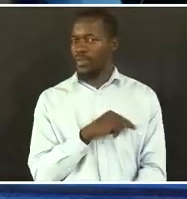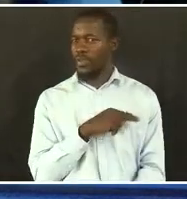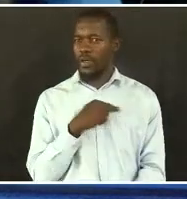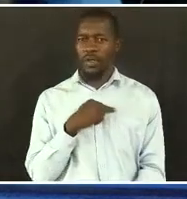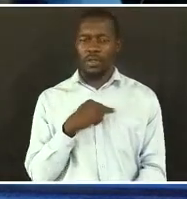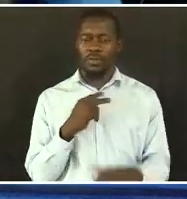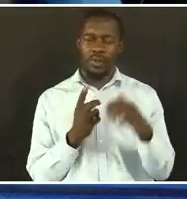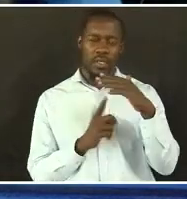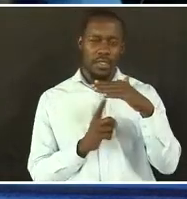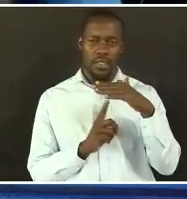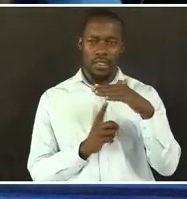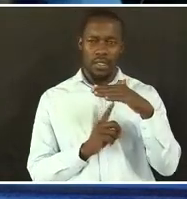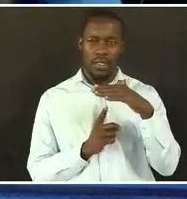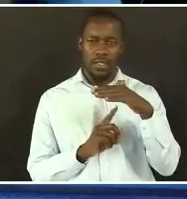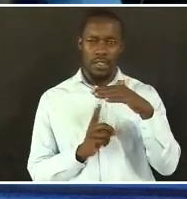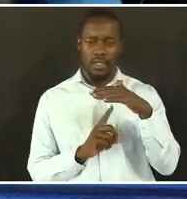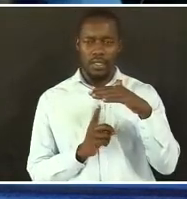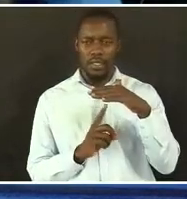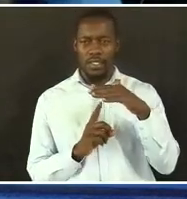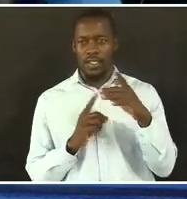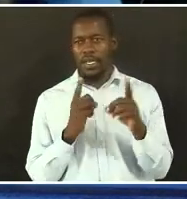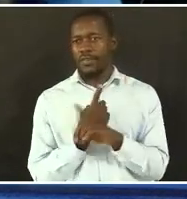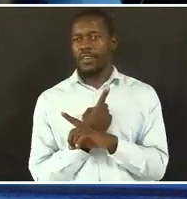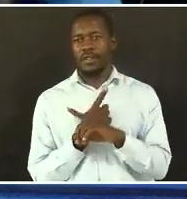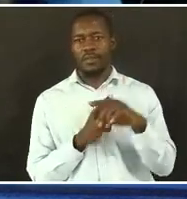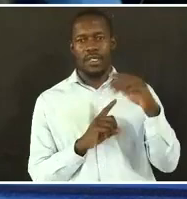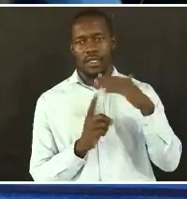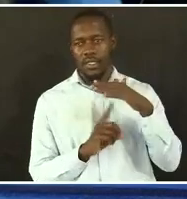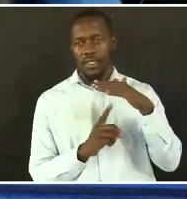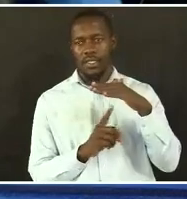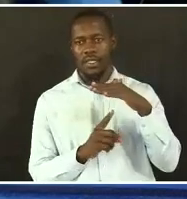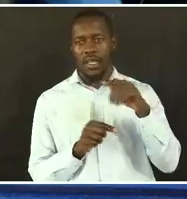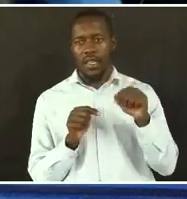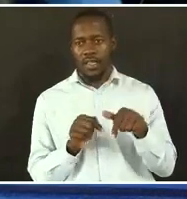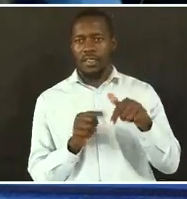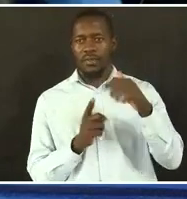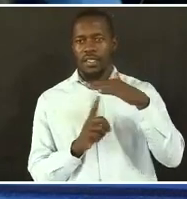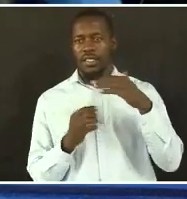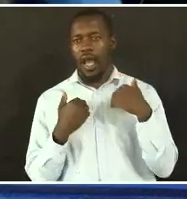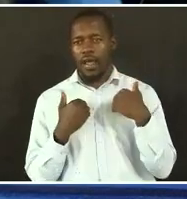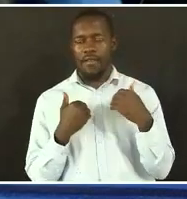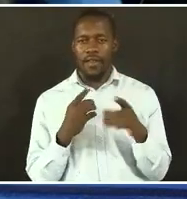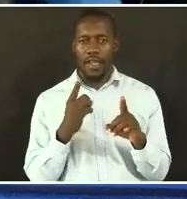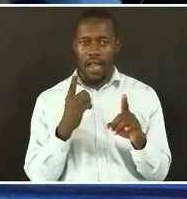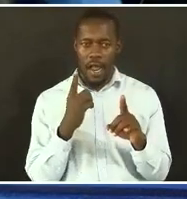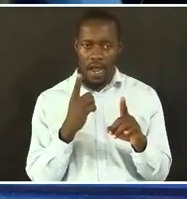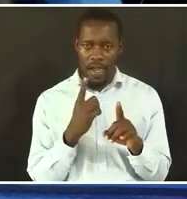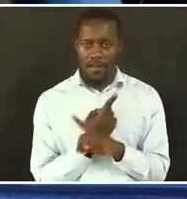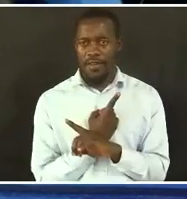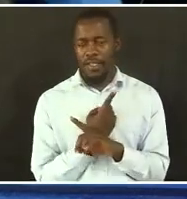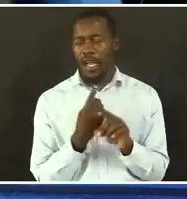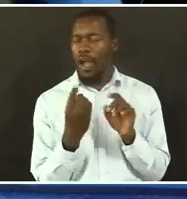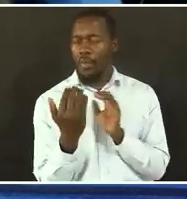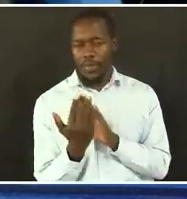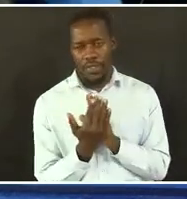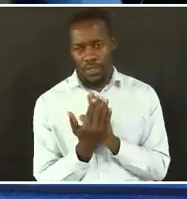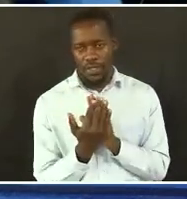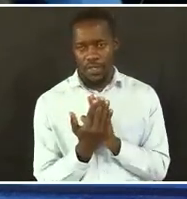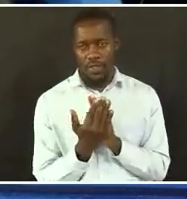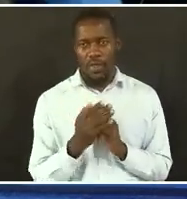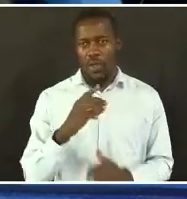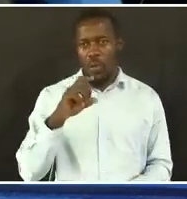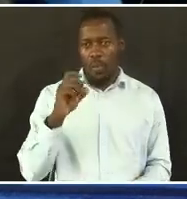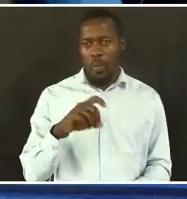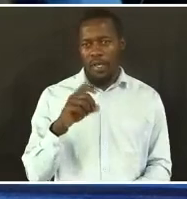ministry, we've already seen that this is a ministry that has a different kind of approach. You have to be